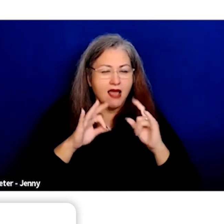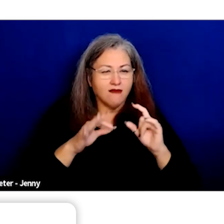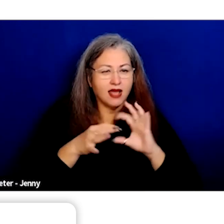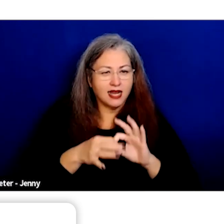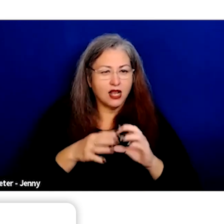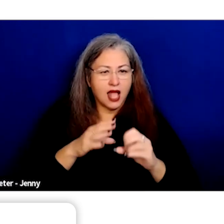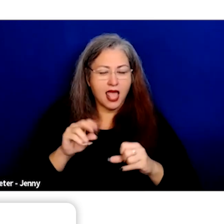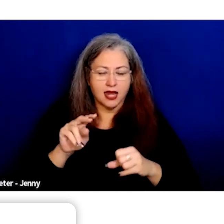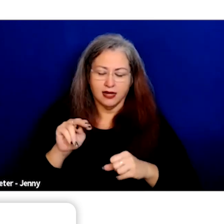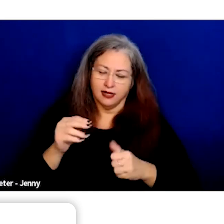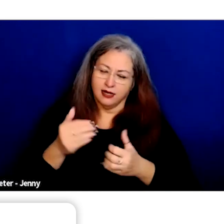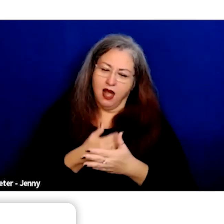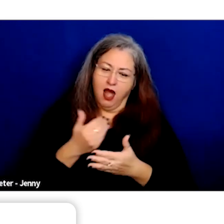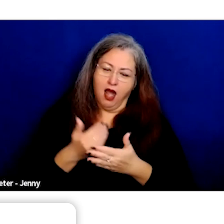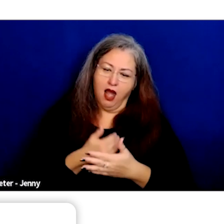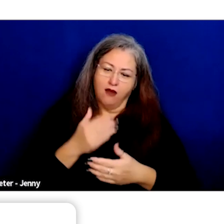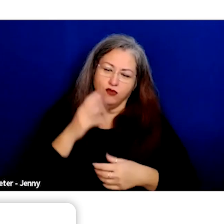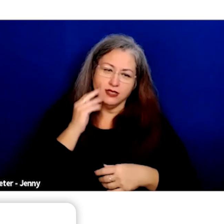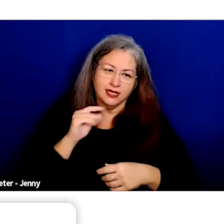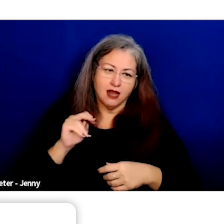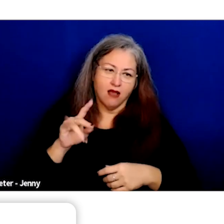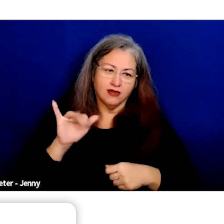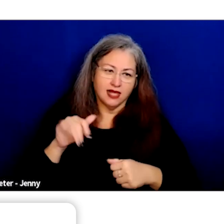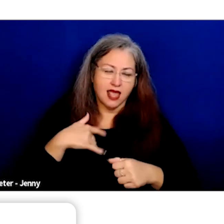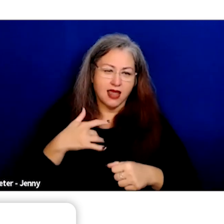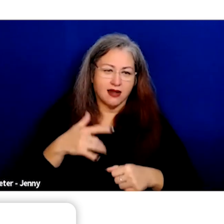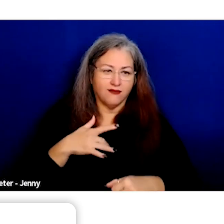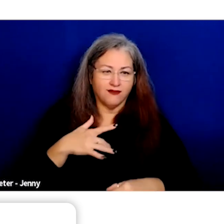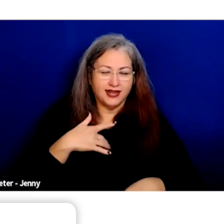and novelty. I feel aged,